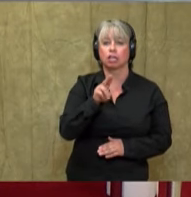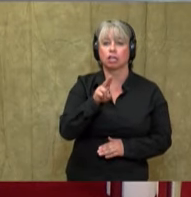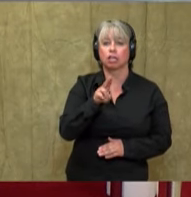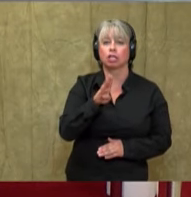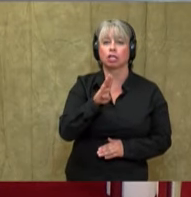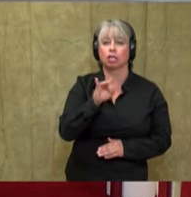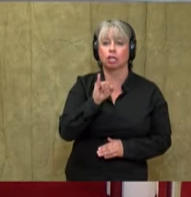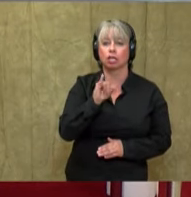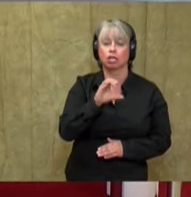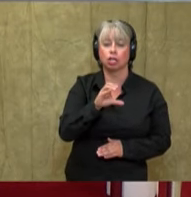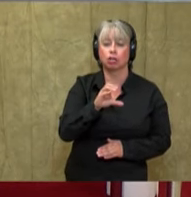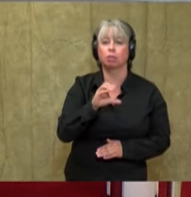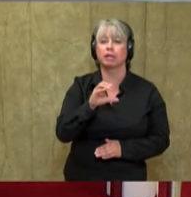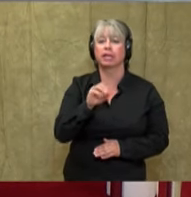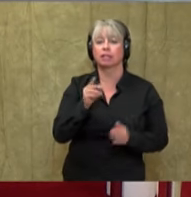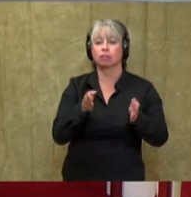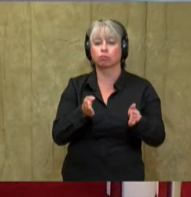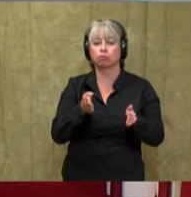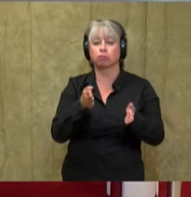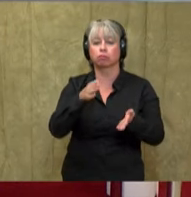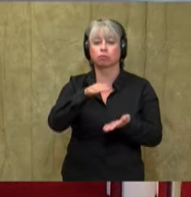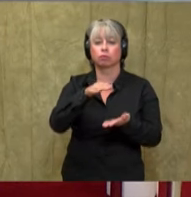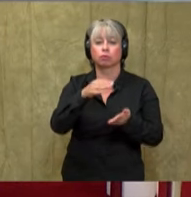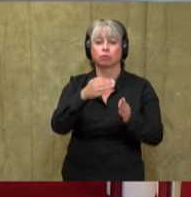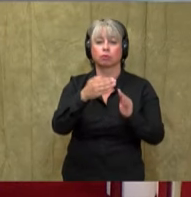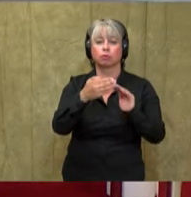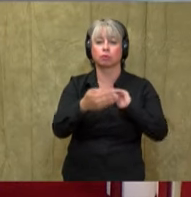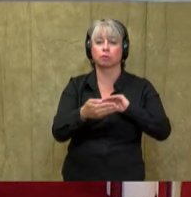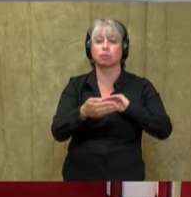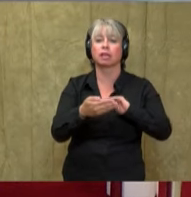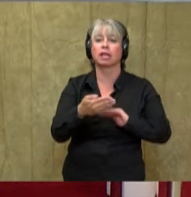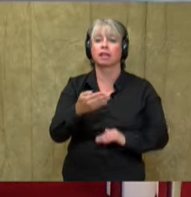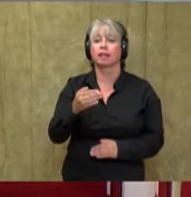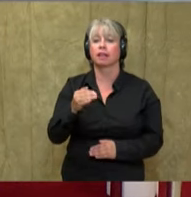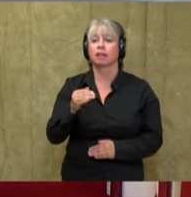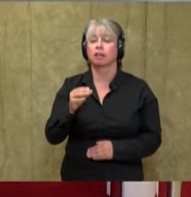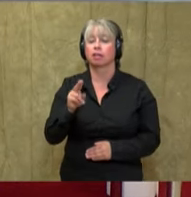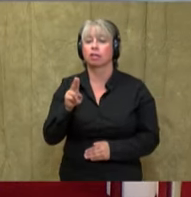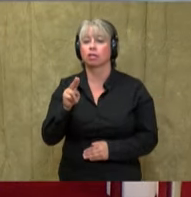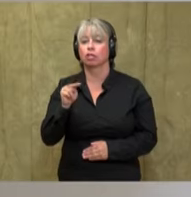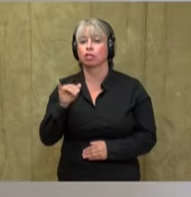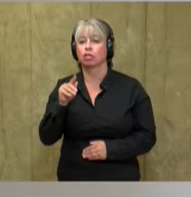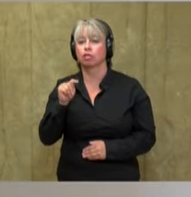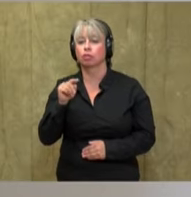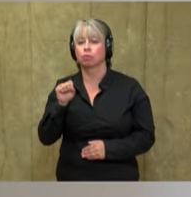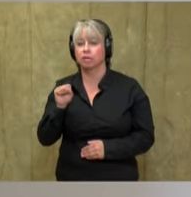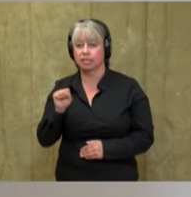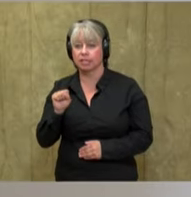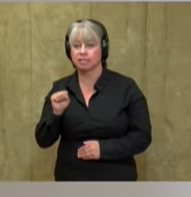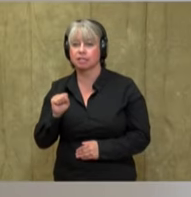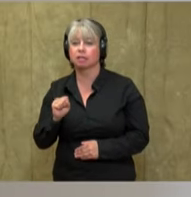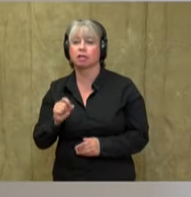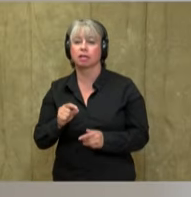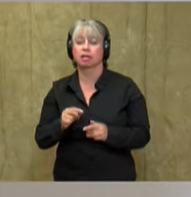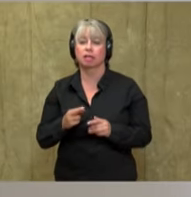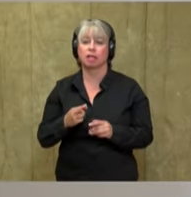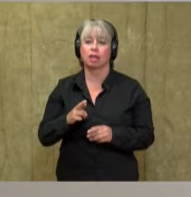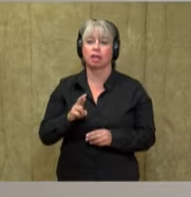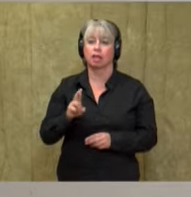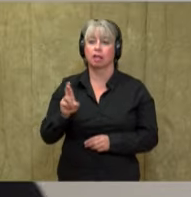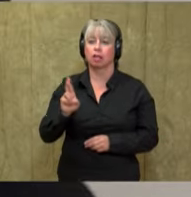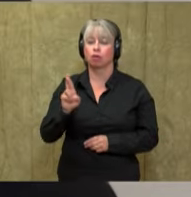dimensions here. This is a 3, all of these cones, they're 3-dimensional. We have our radius squared, we have our